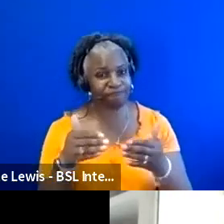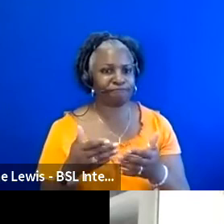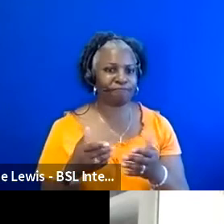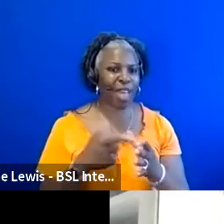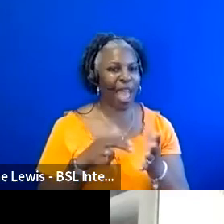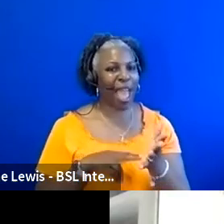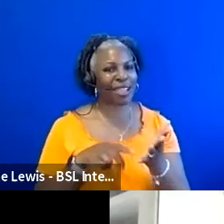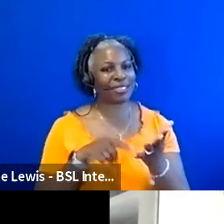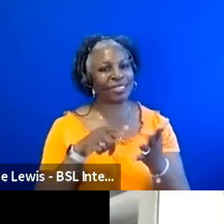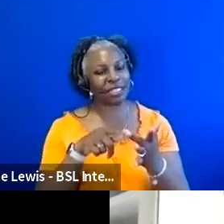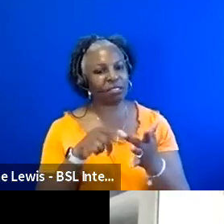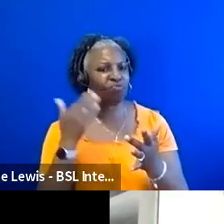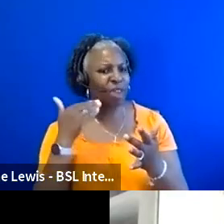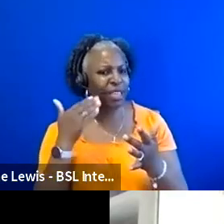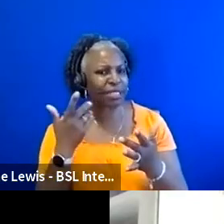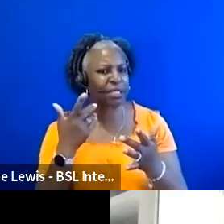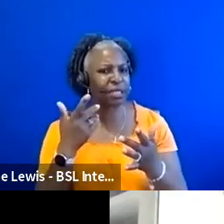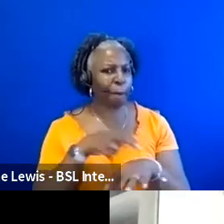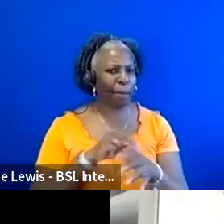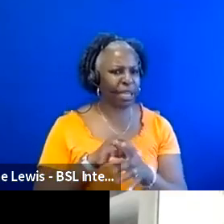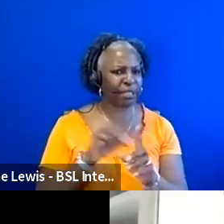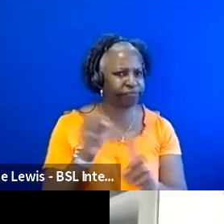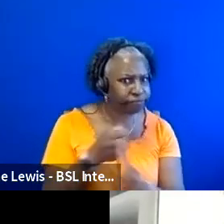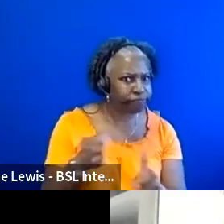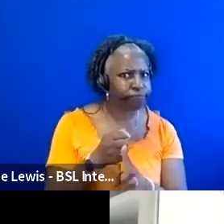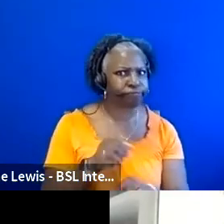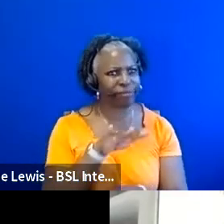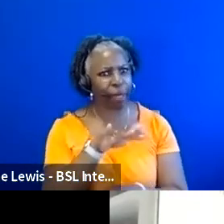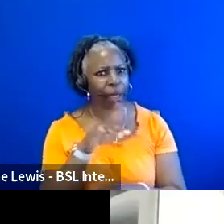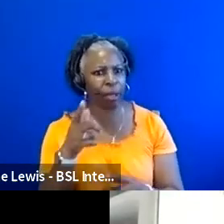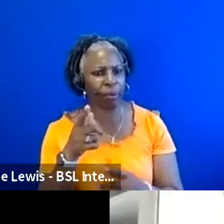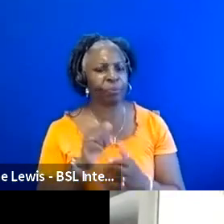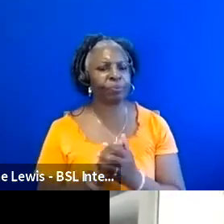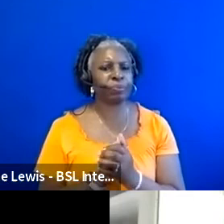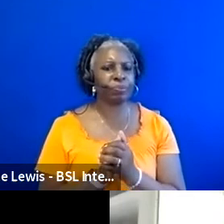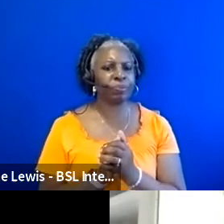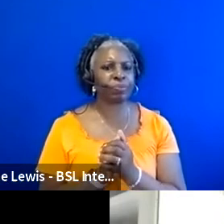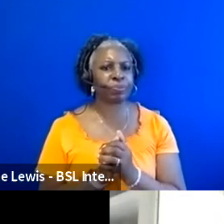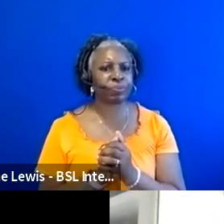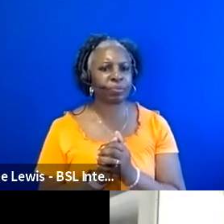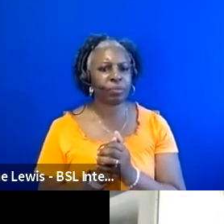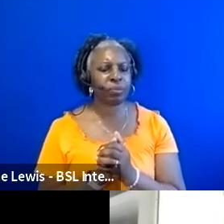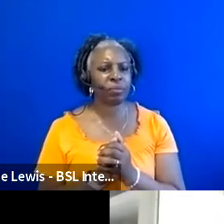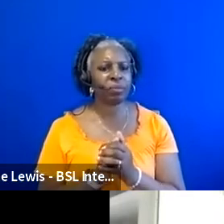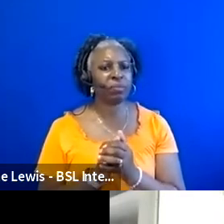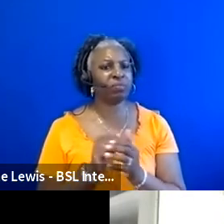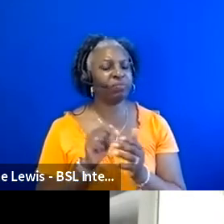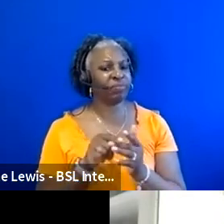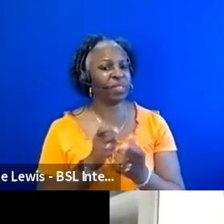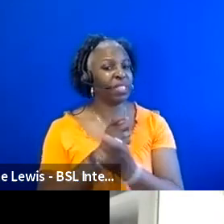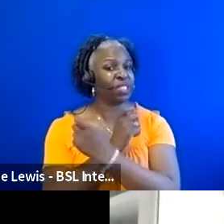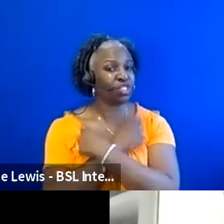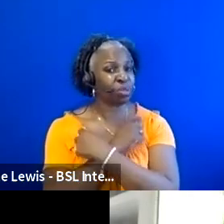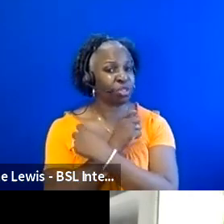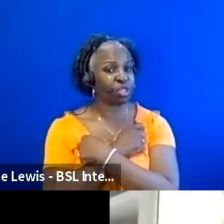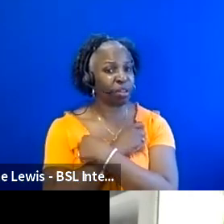police violence in the country. I believe she's joining us today from Morocco, however. Eman Helal is an Egyptian freelance